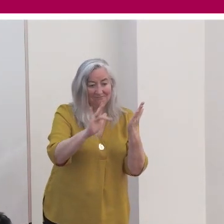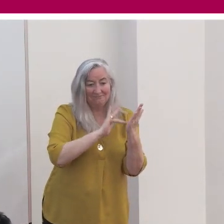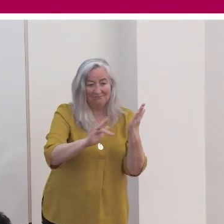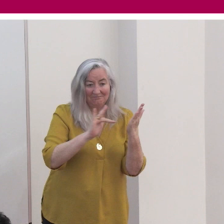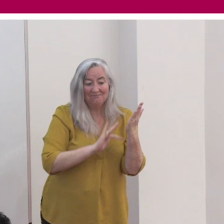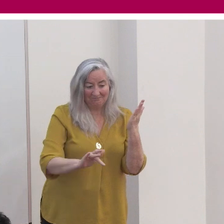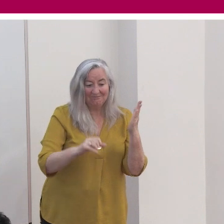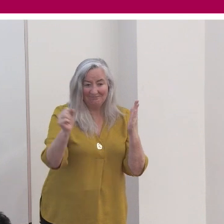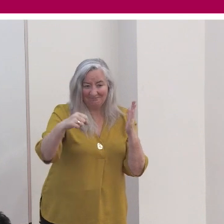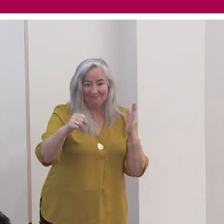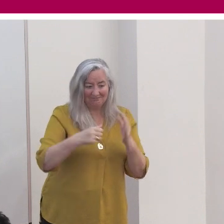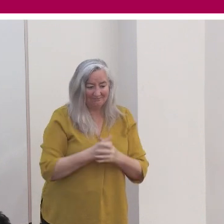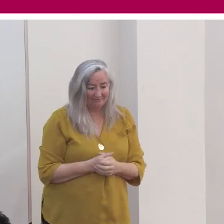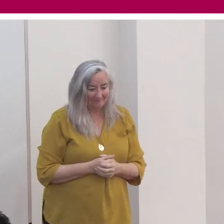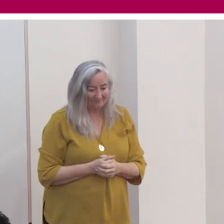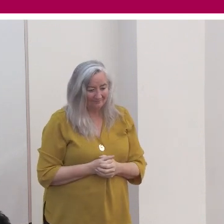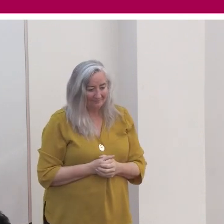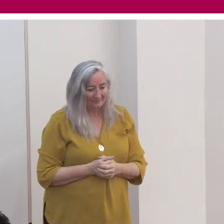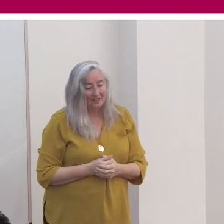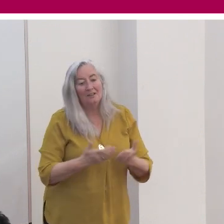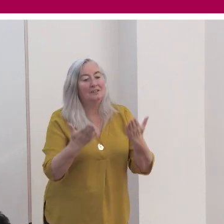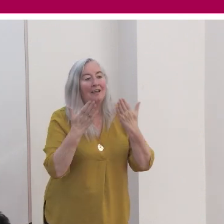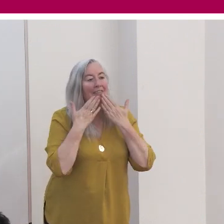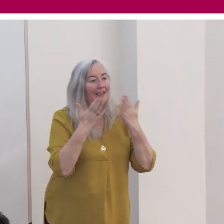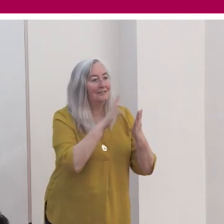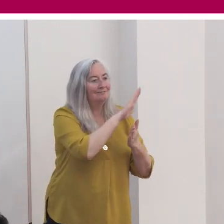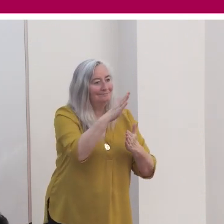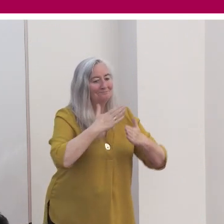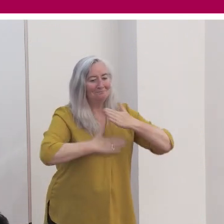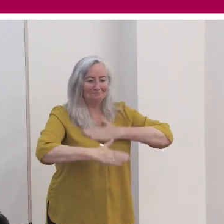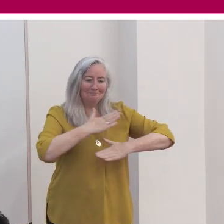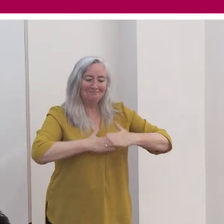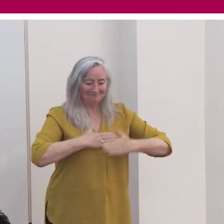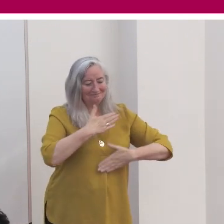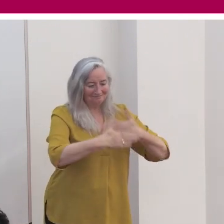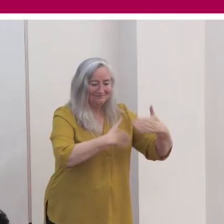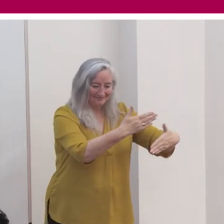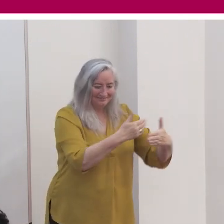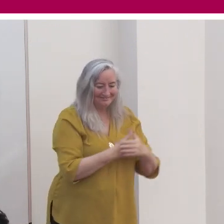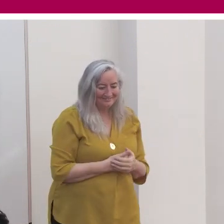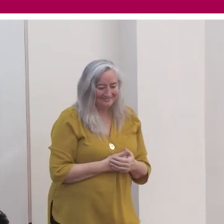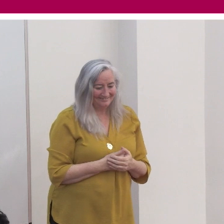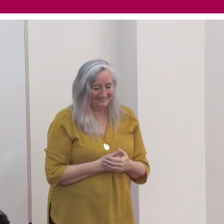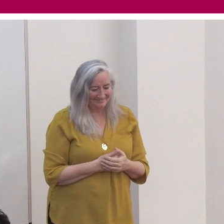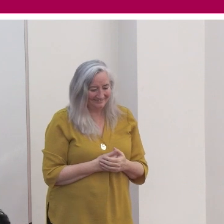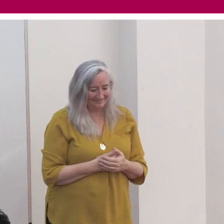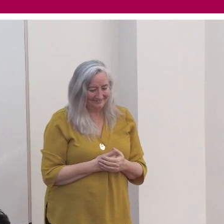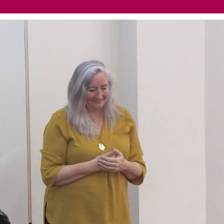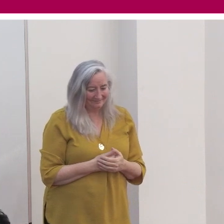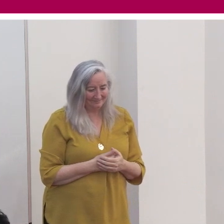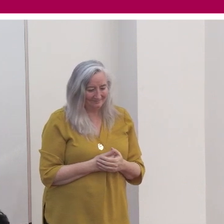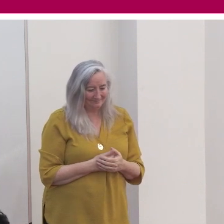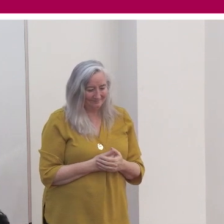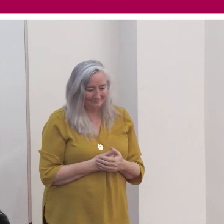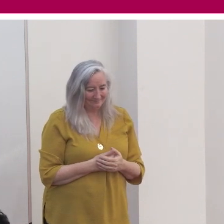I think my presentation builds a lot on the testimonies and the presentations